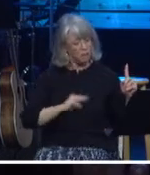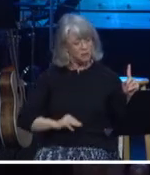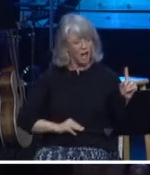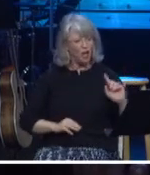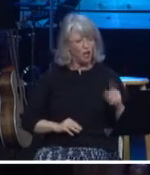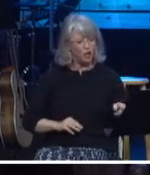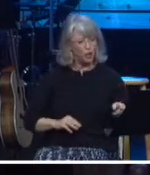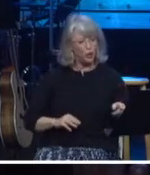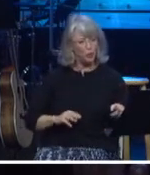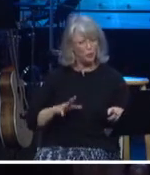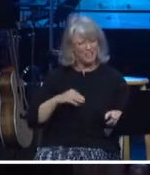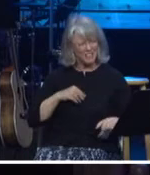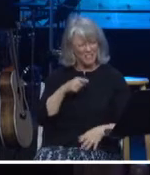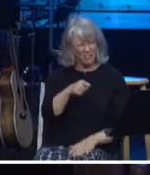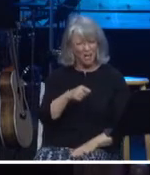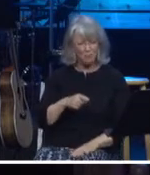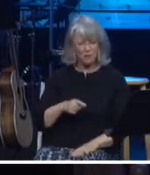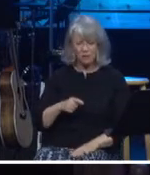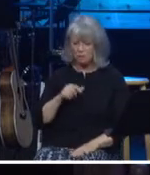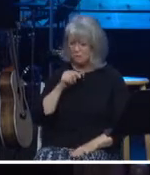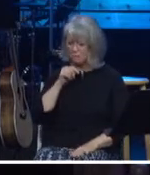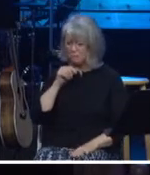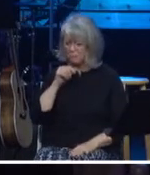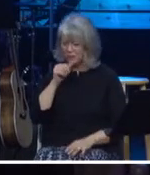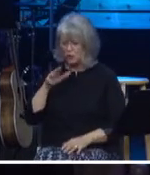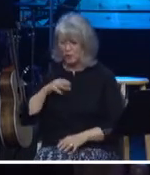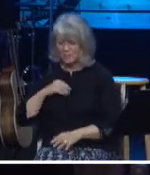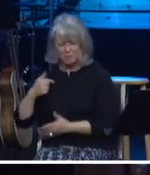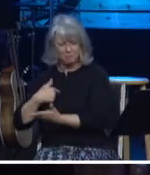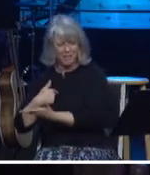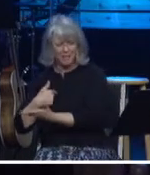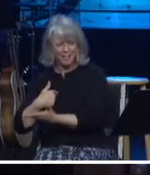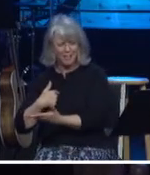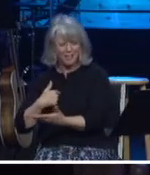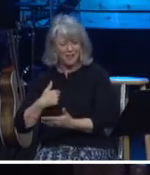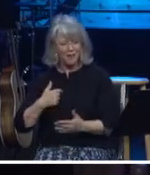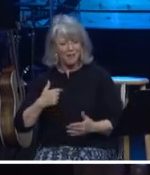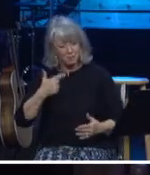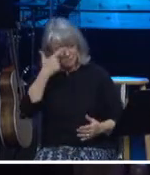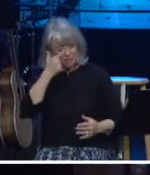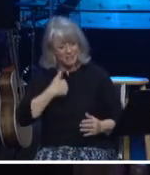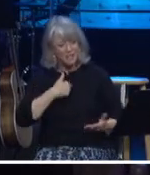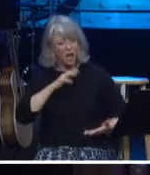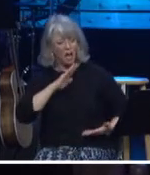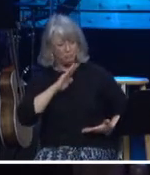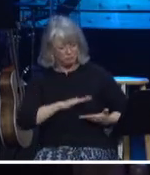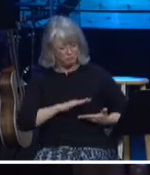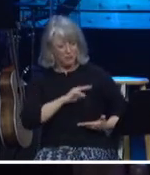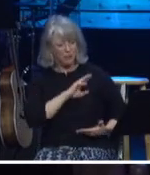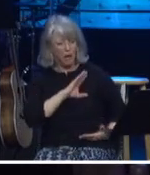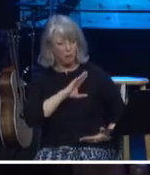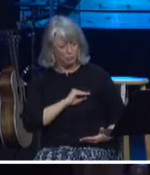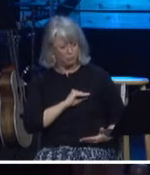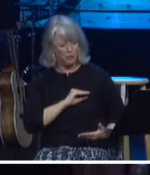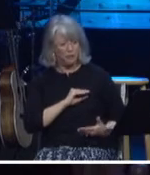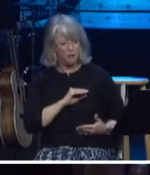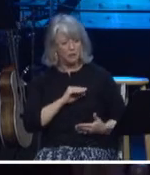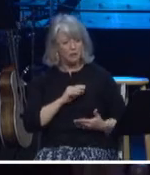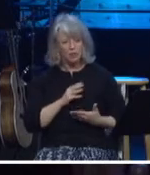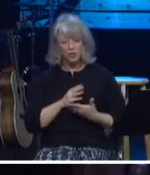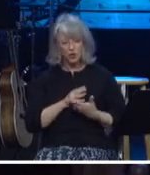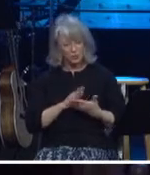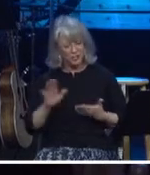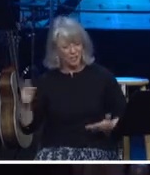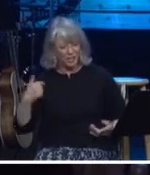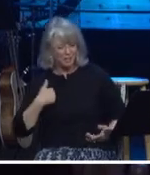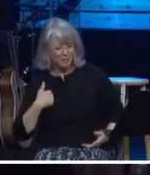You don't receive me, I humble you. You'll receive the one who exalts you. You reject me, the true Son.